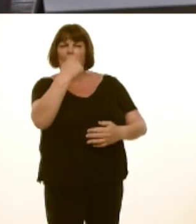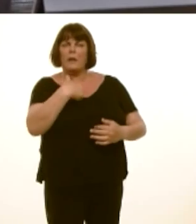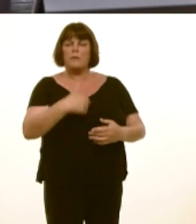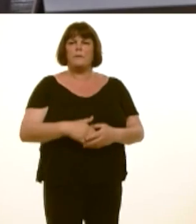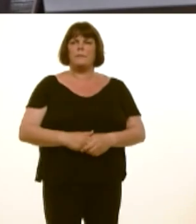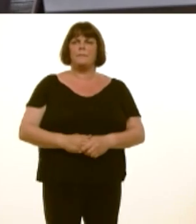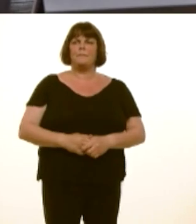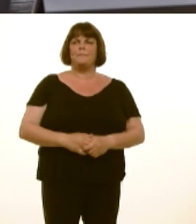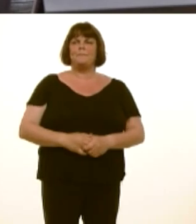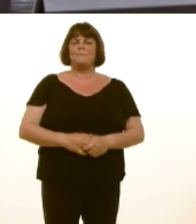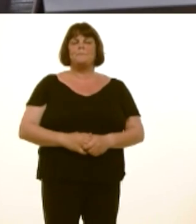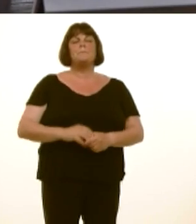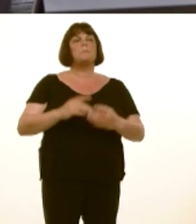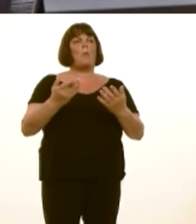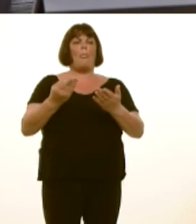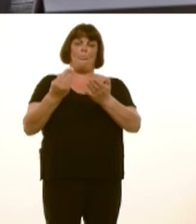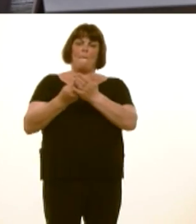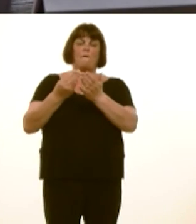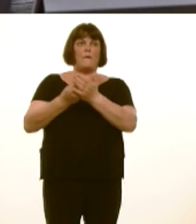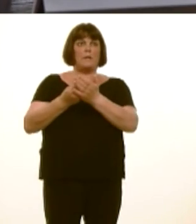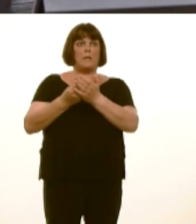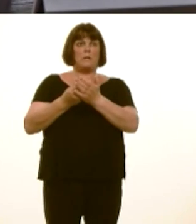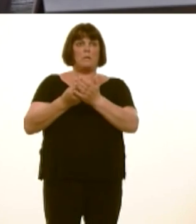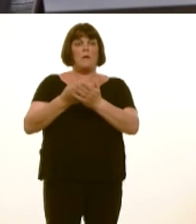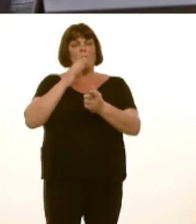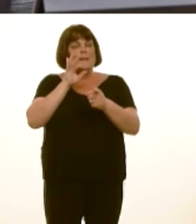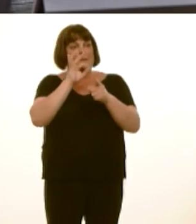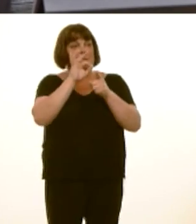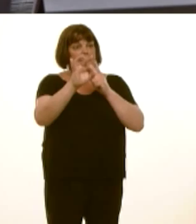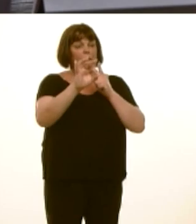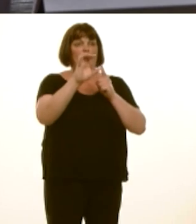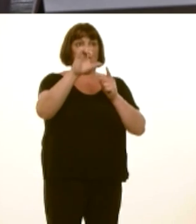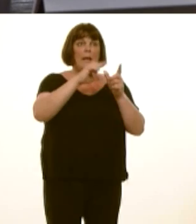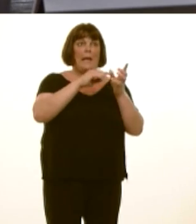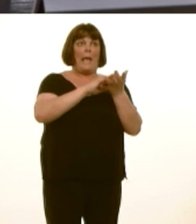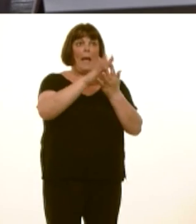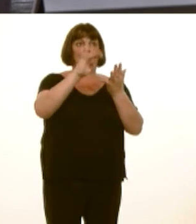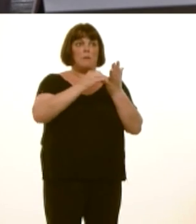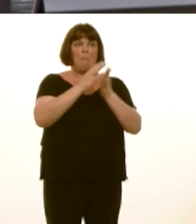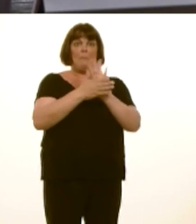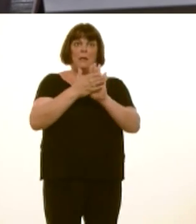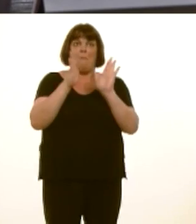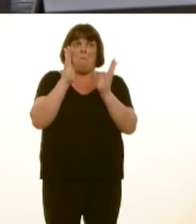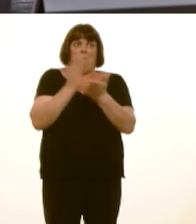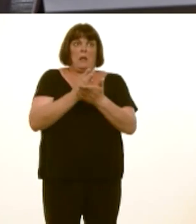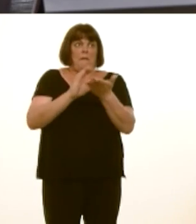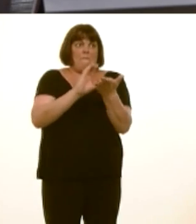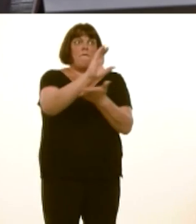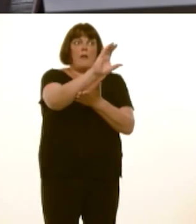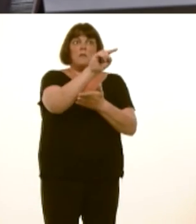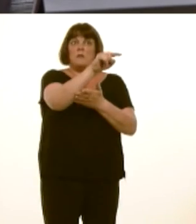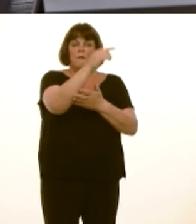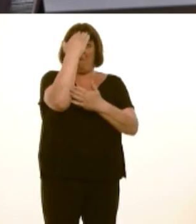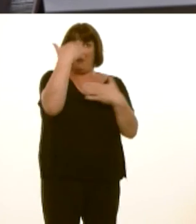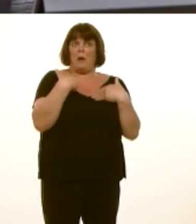CAMS, a mae'r arian yn cael ei ddefnyddio er mwyn wrth gwrs i sicrhau bod gwasanaethau o dan CAMS yn cynnyddu yn y pen draw, a bydd pob Bwrdd